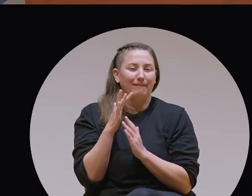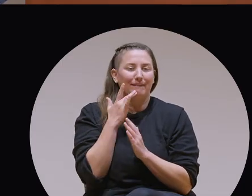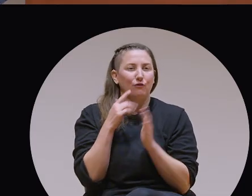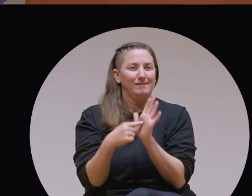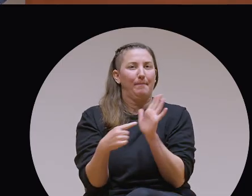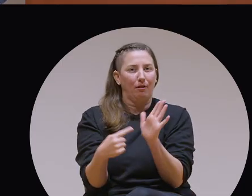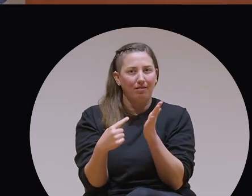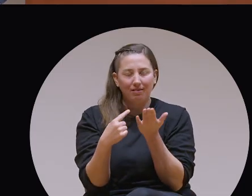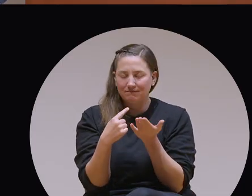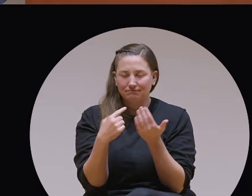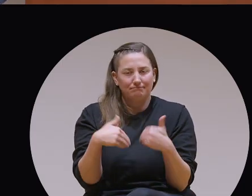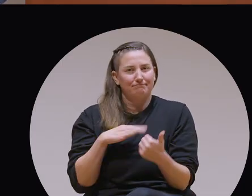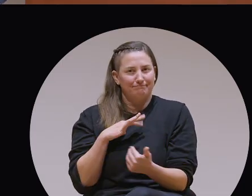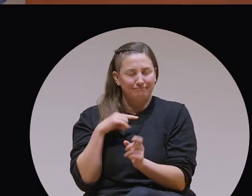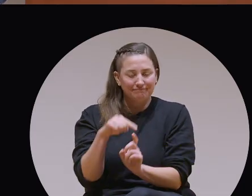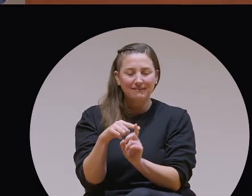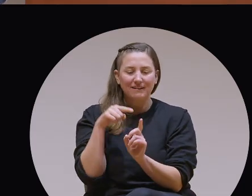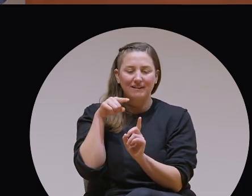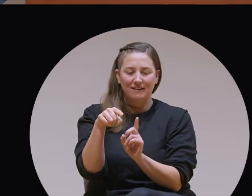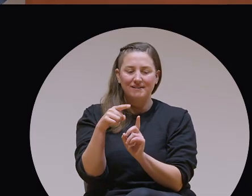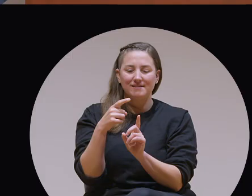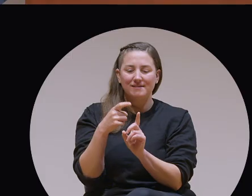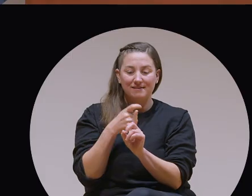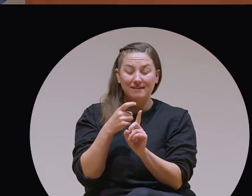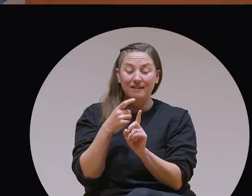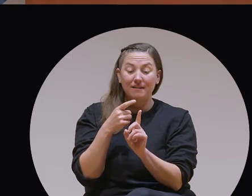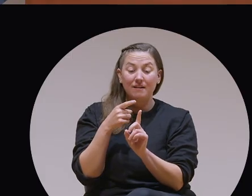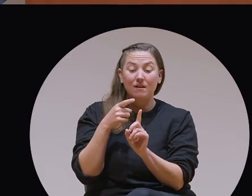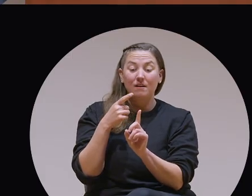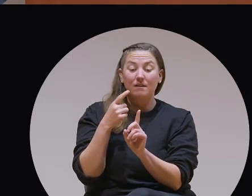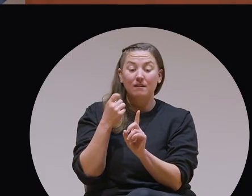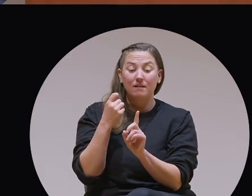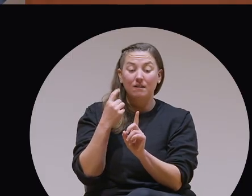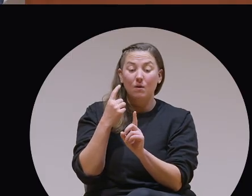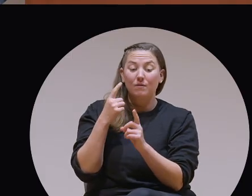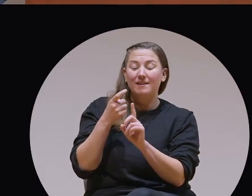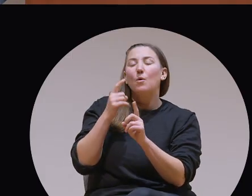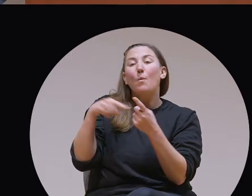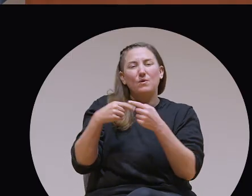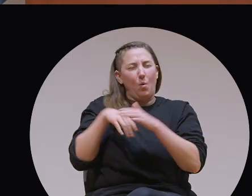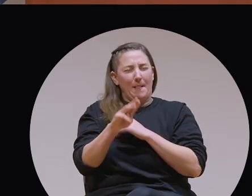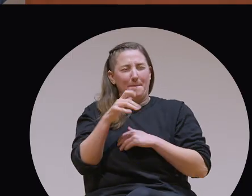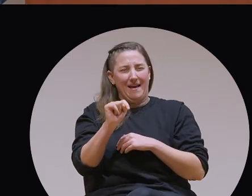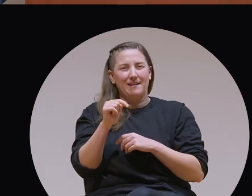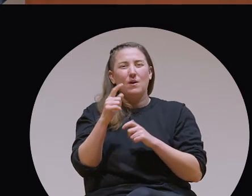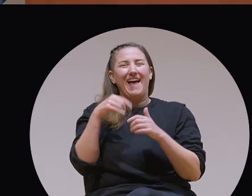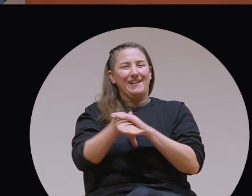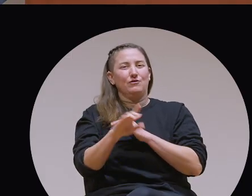examples. Again, this is in our Greek and Roman galleries. It's right off the Great Hall, you see this monumental